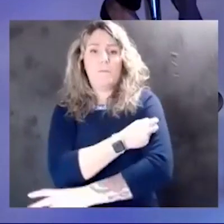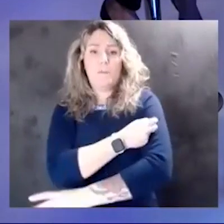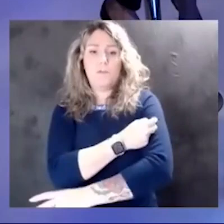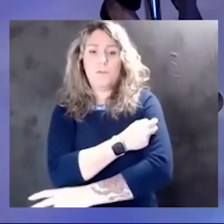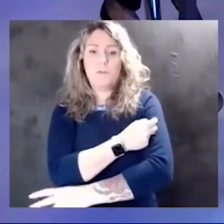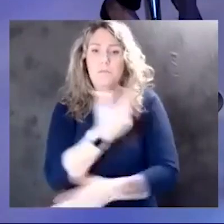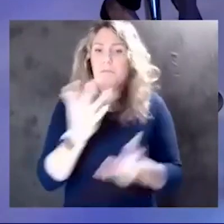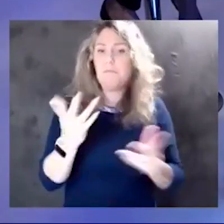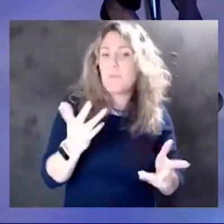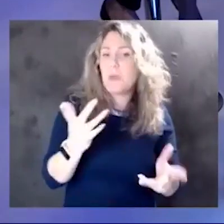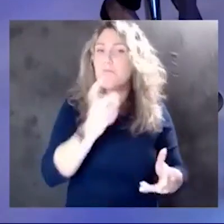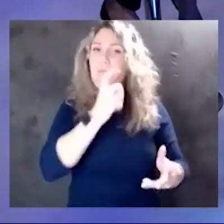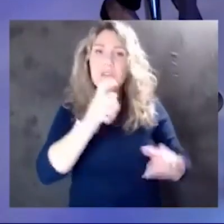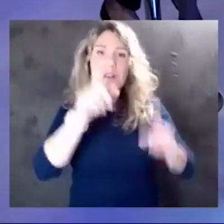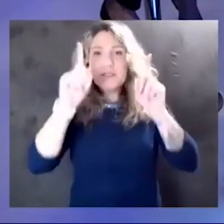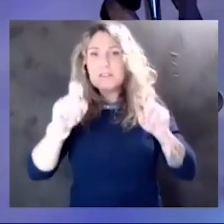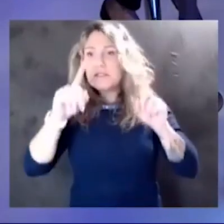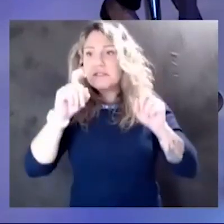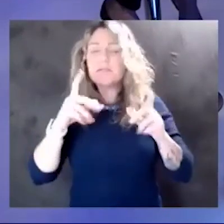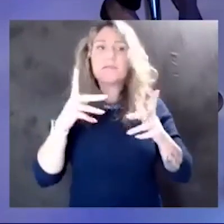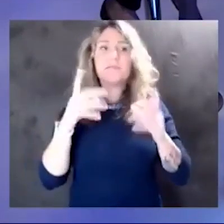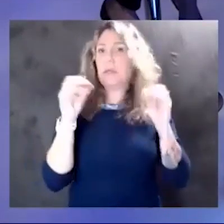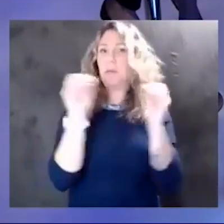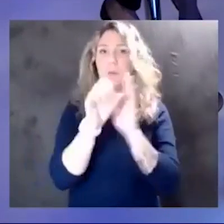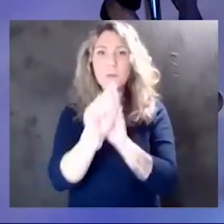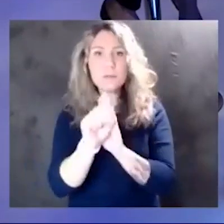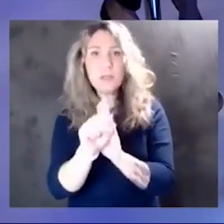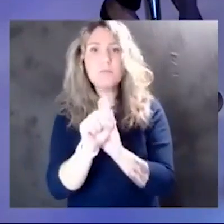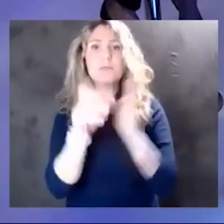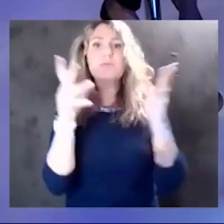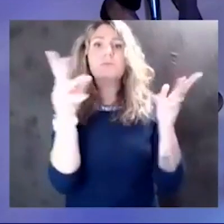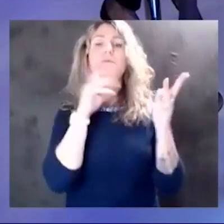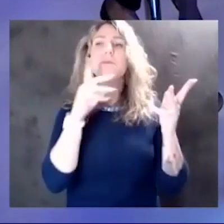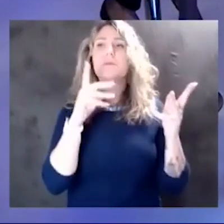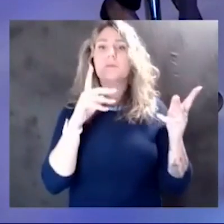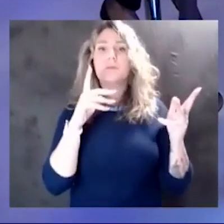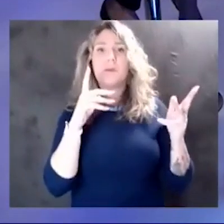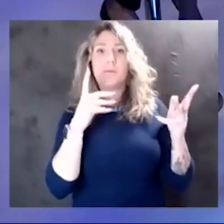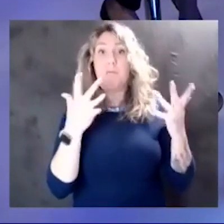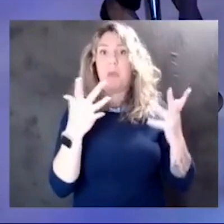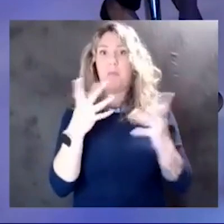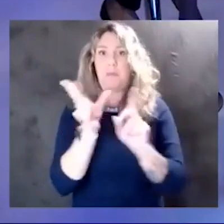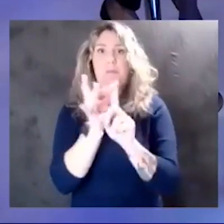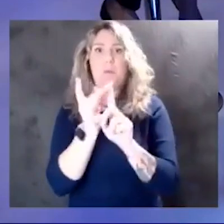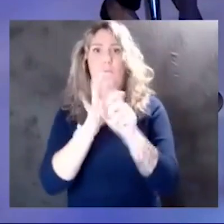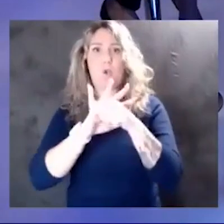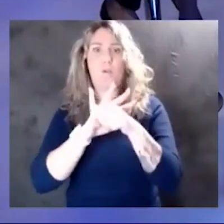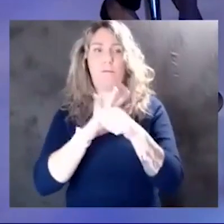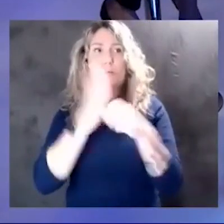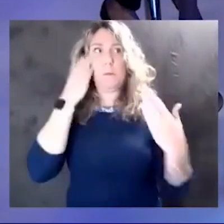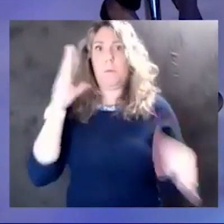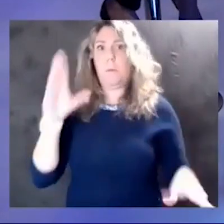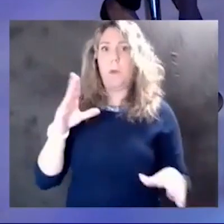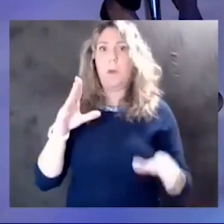test, you don't have any symptoms that would make you test, so you have COVID, you don't even know it. Could long hauler symptoms show up even if you didn't have